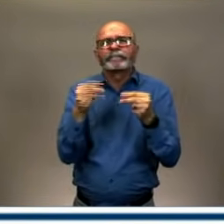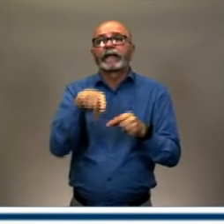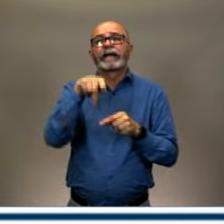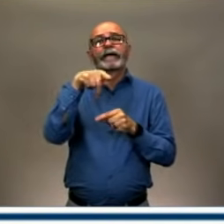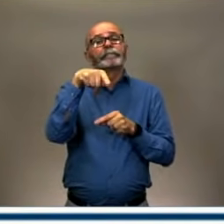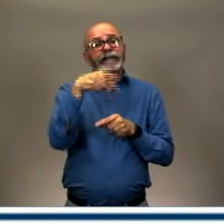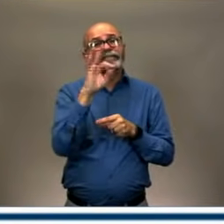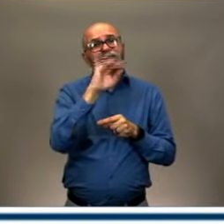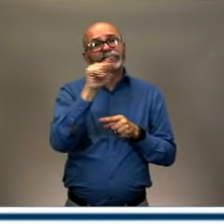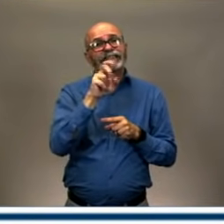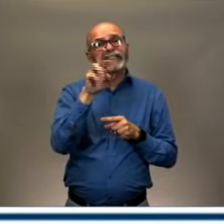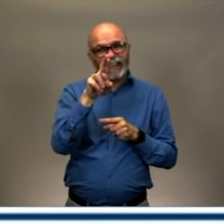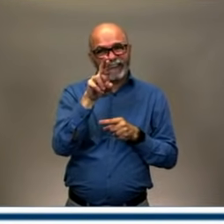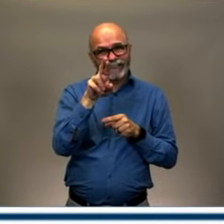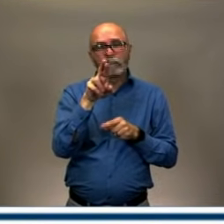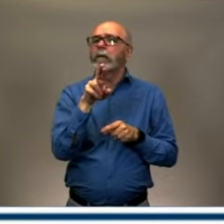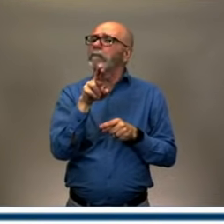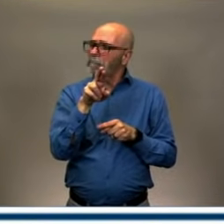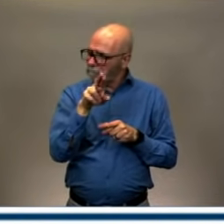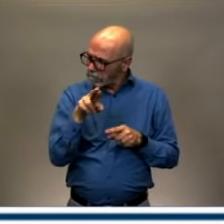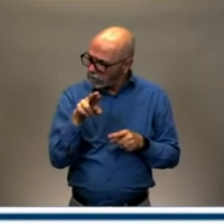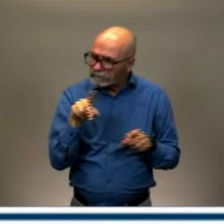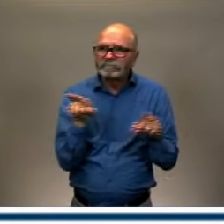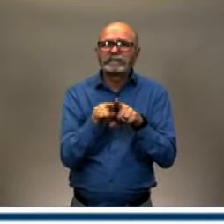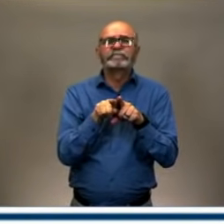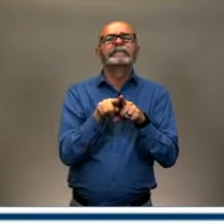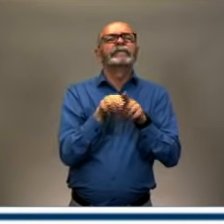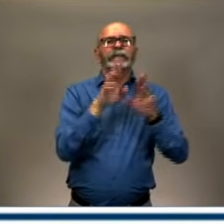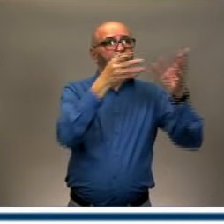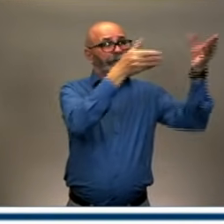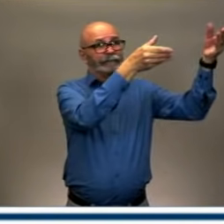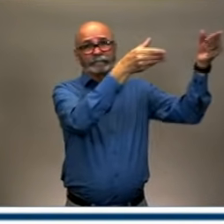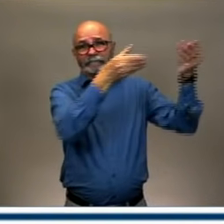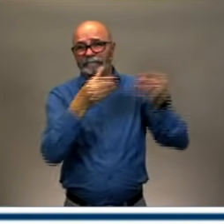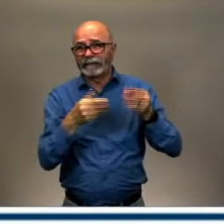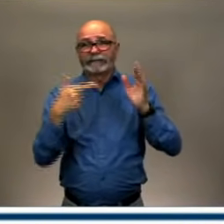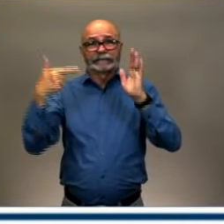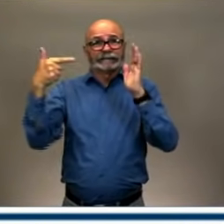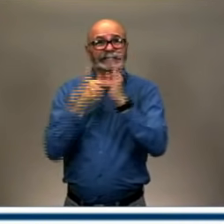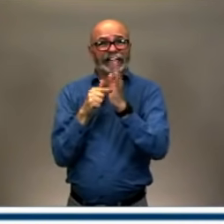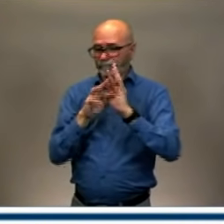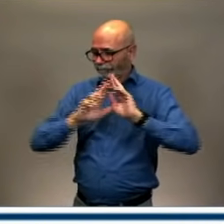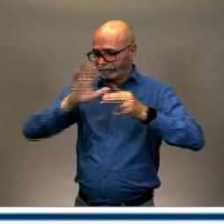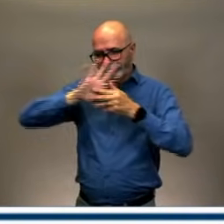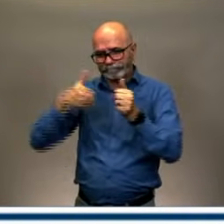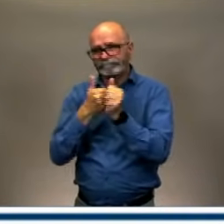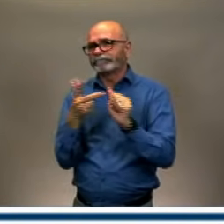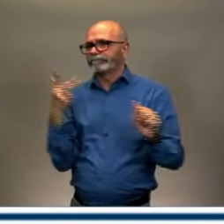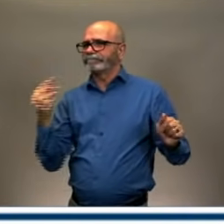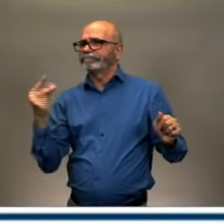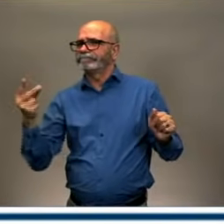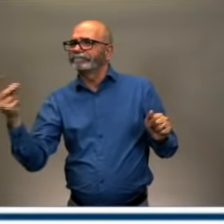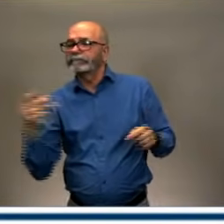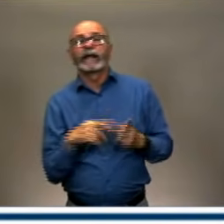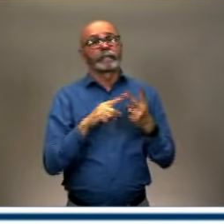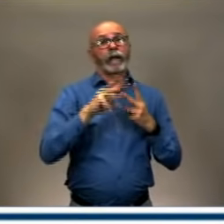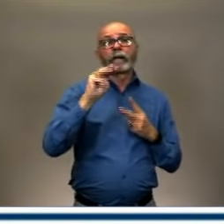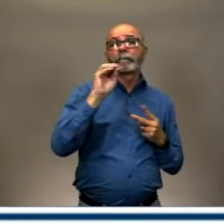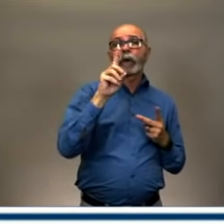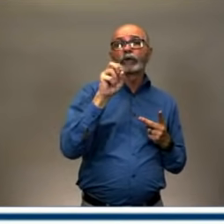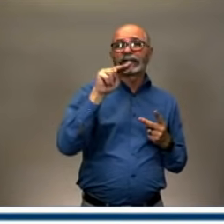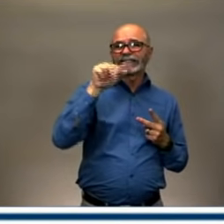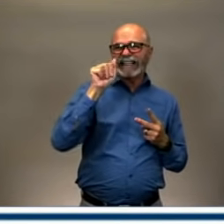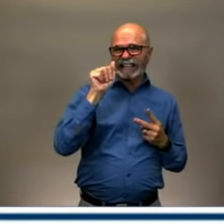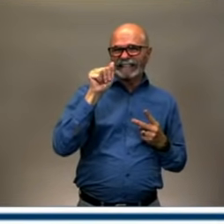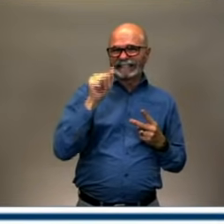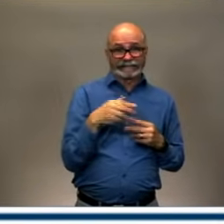there. We have supply for a second dose. The Moderna arrived on the 30th of December. We already are starting